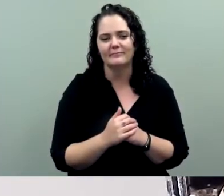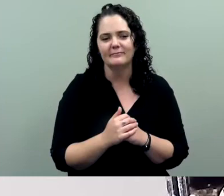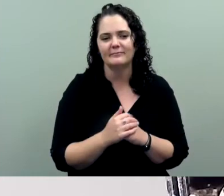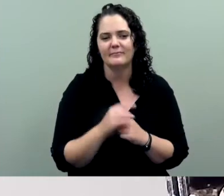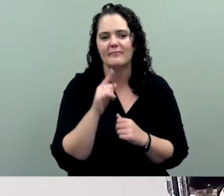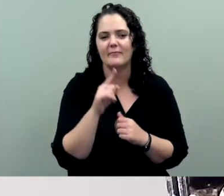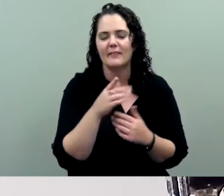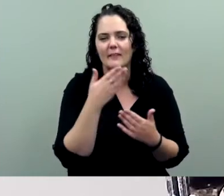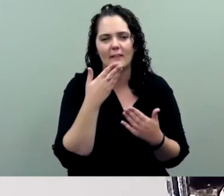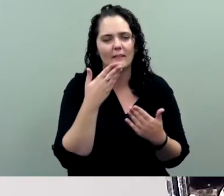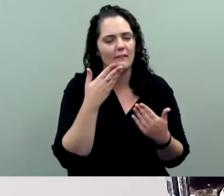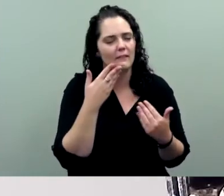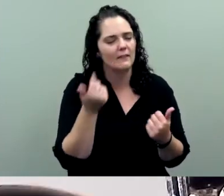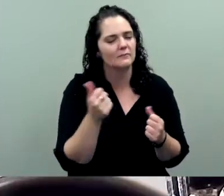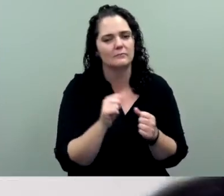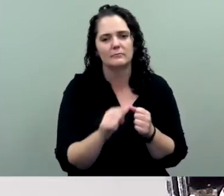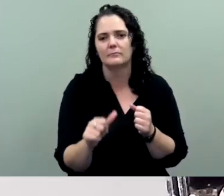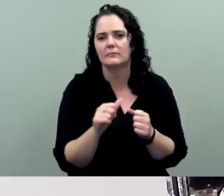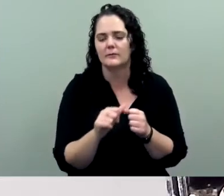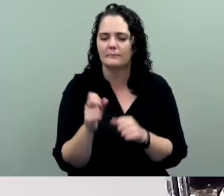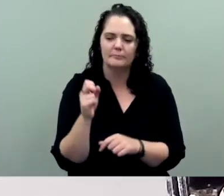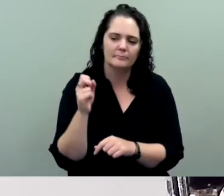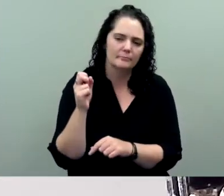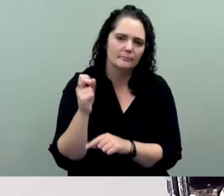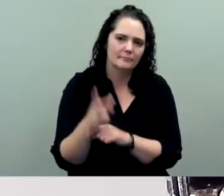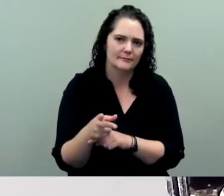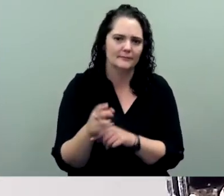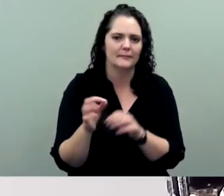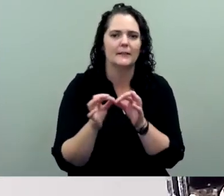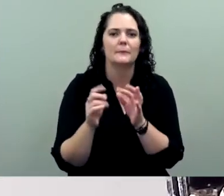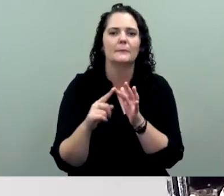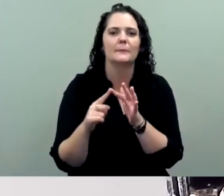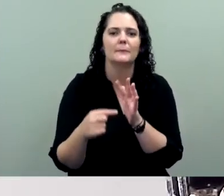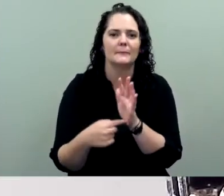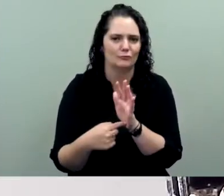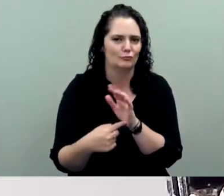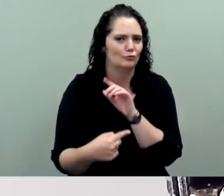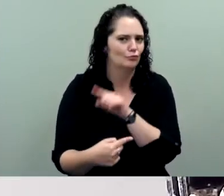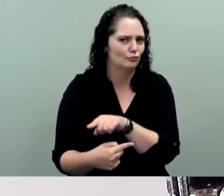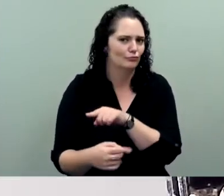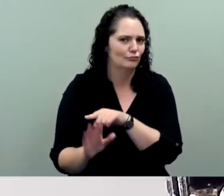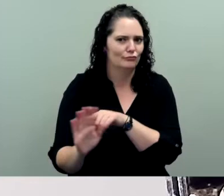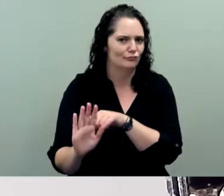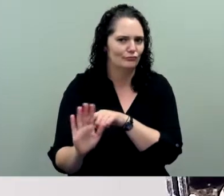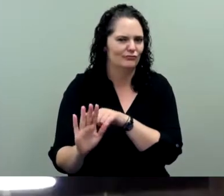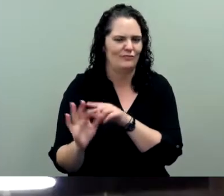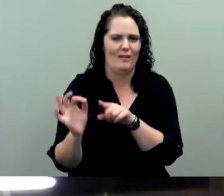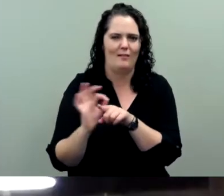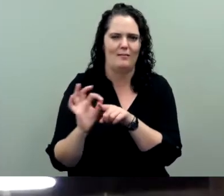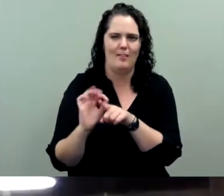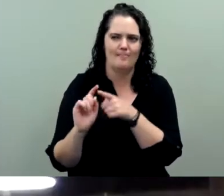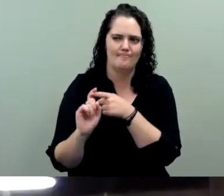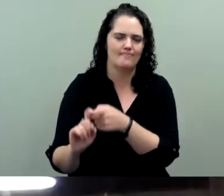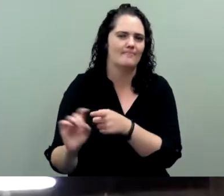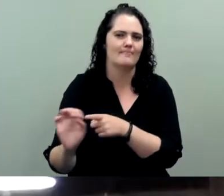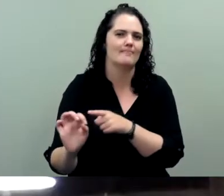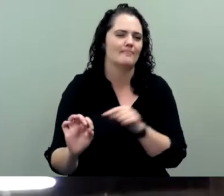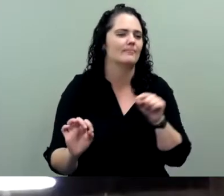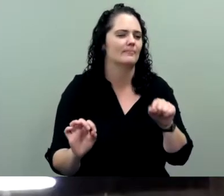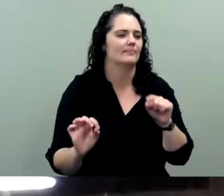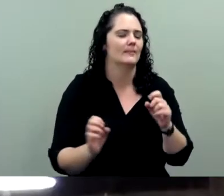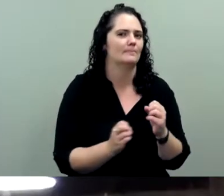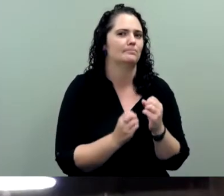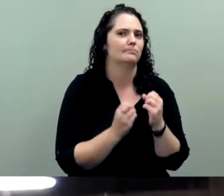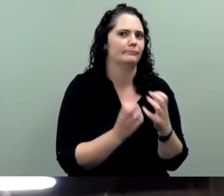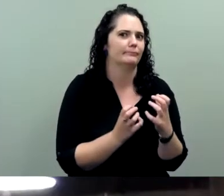better, much more stable than beet-based inks. Beet inks don't hold their color very well. So I'm going to keep that going over there. It's still cooking down and